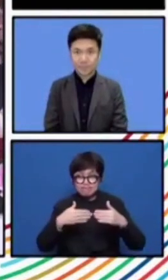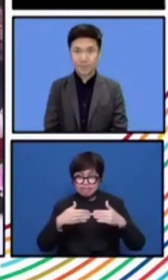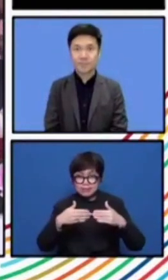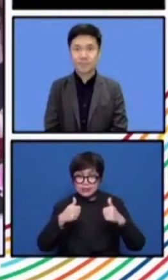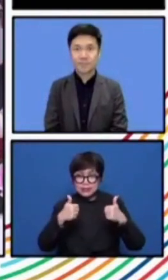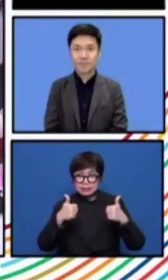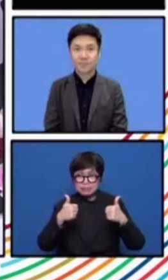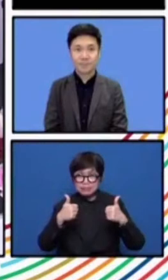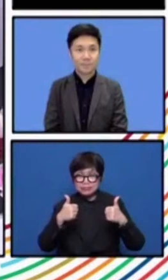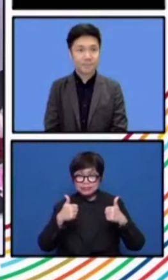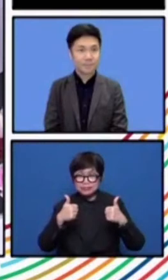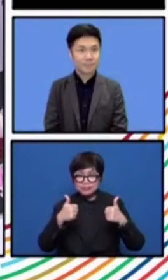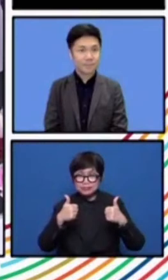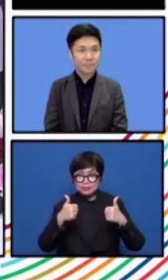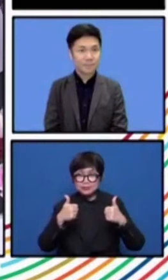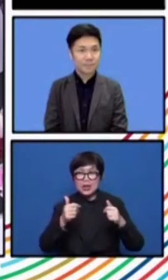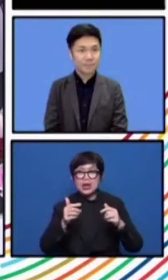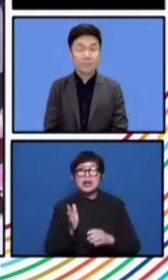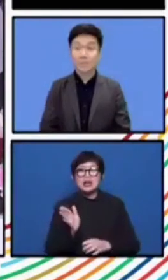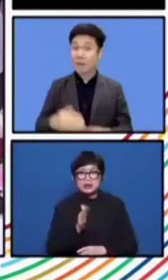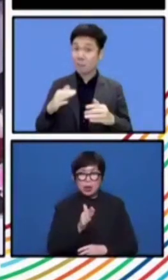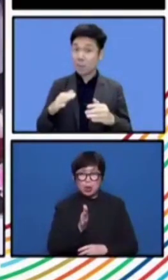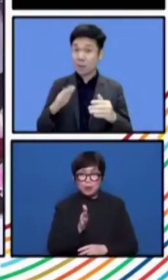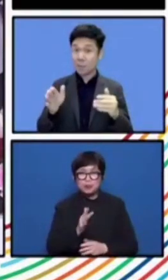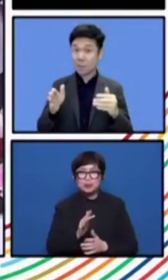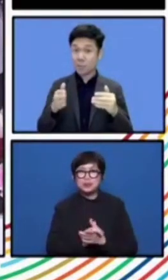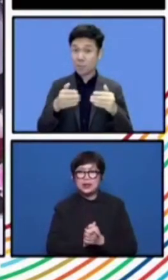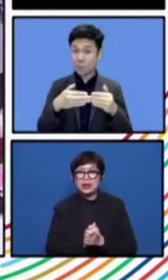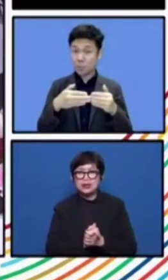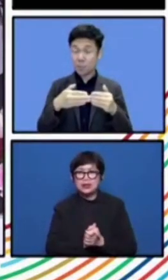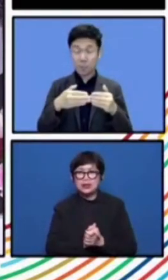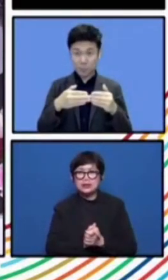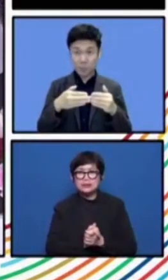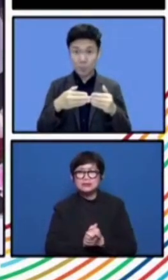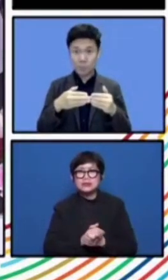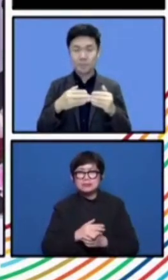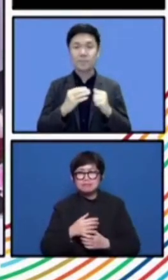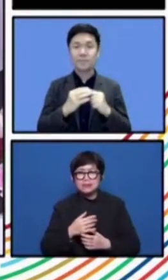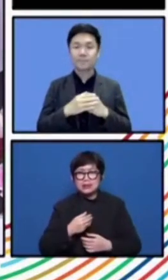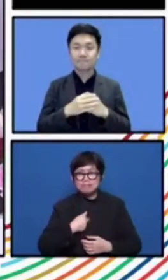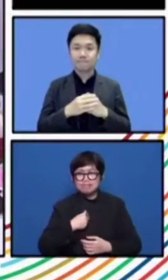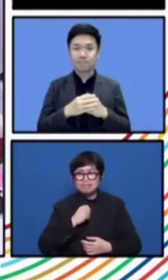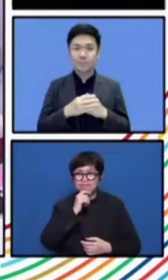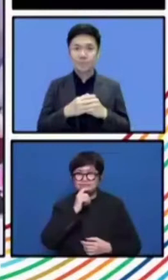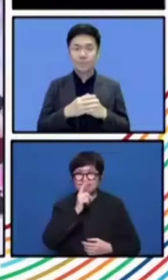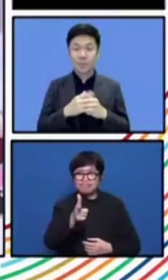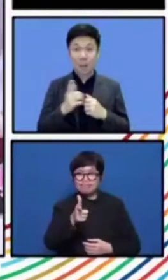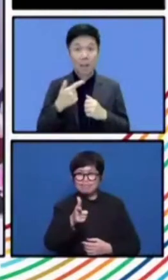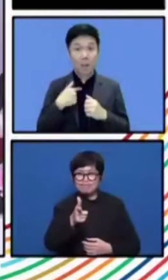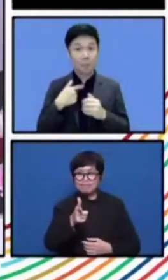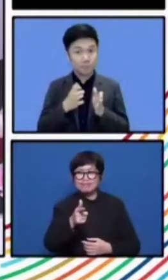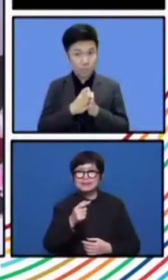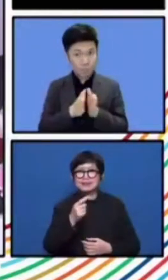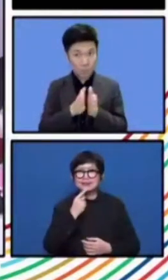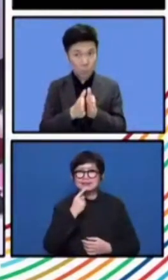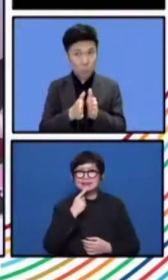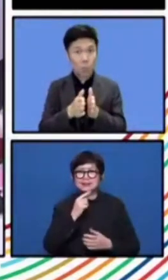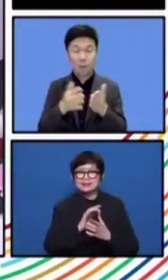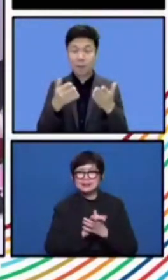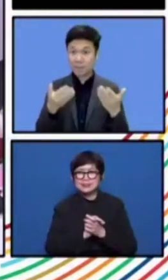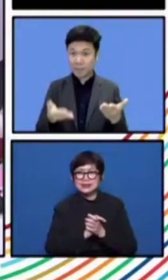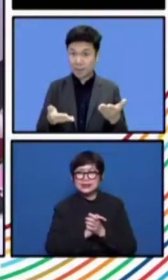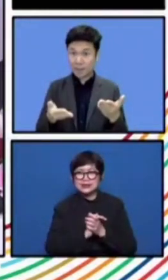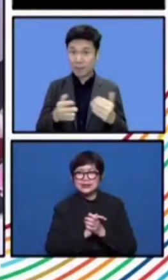you need to read yeah before we conclude it is my pleasure to report on behalf of the bureau on the status of the